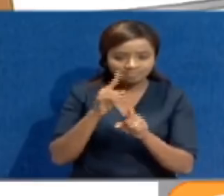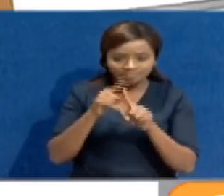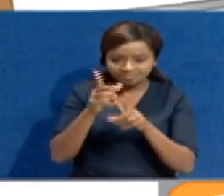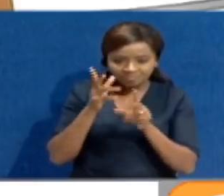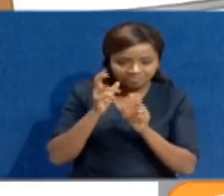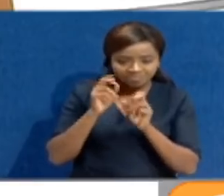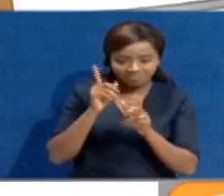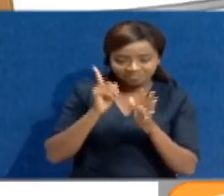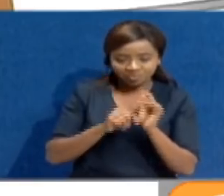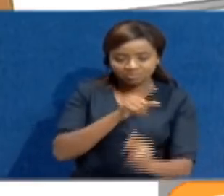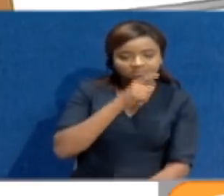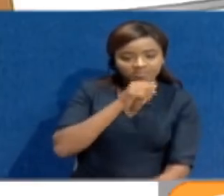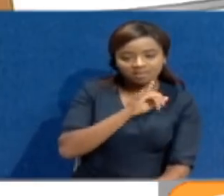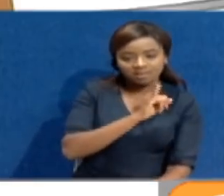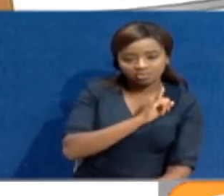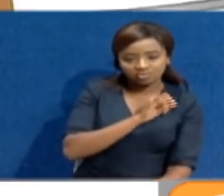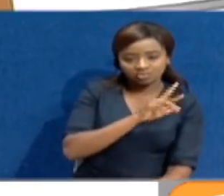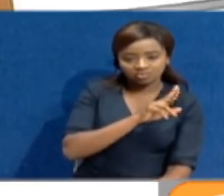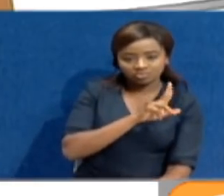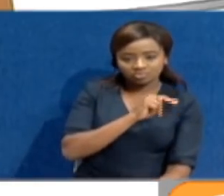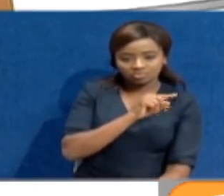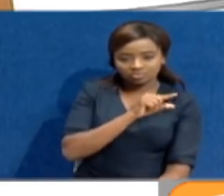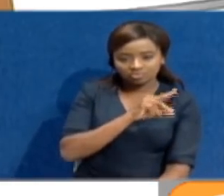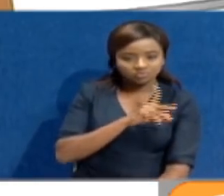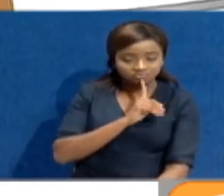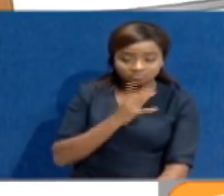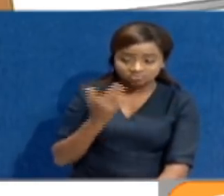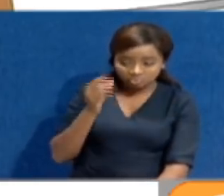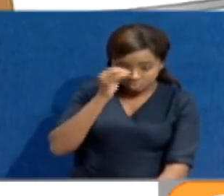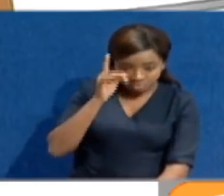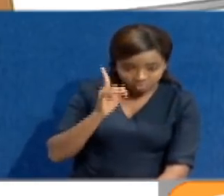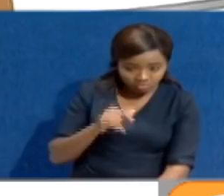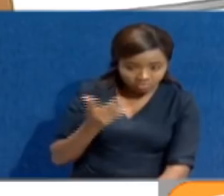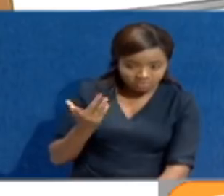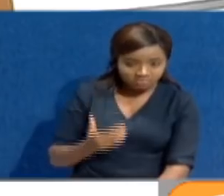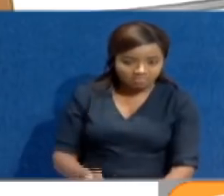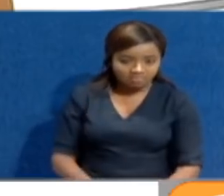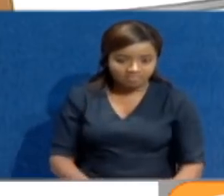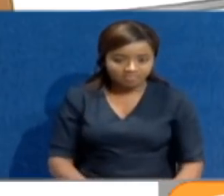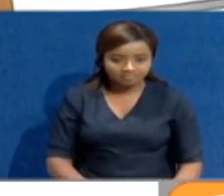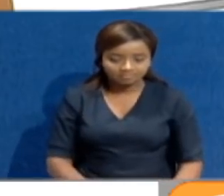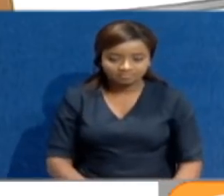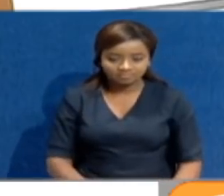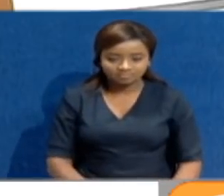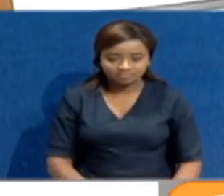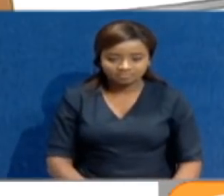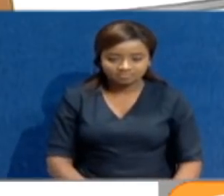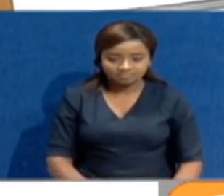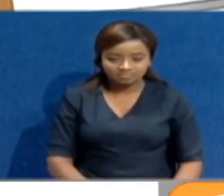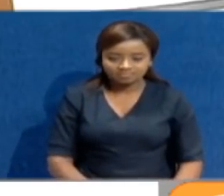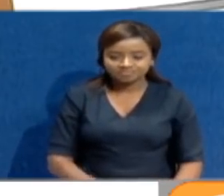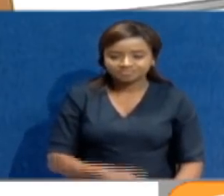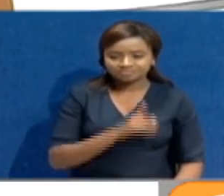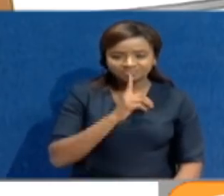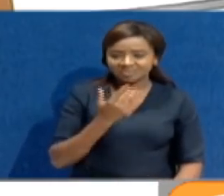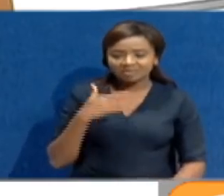what the good senator has spoken about today here in studio. I can give you a chance to respond to his de-whipping and his feeling that there is no